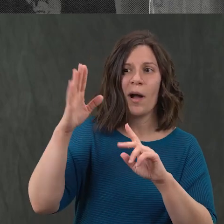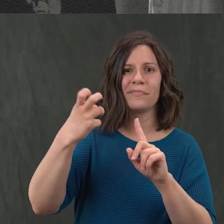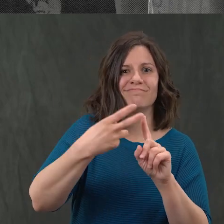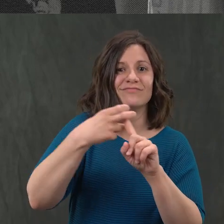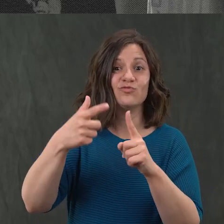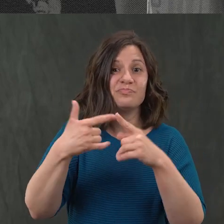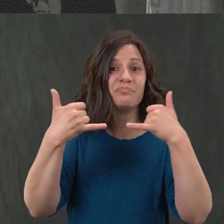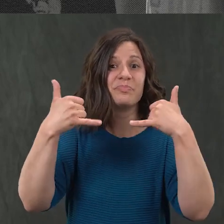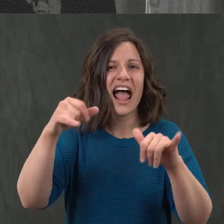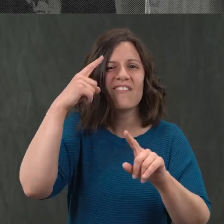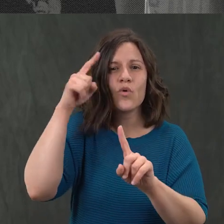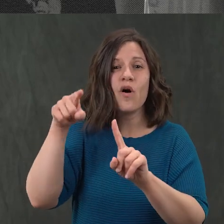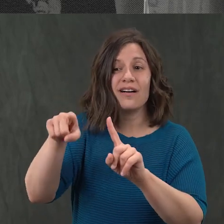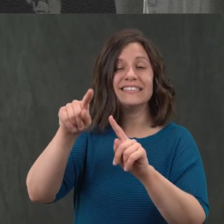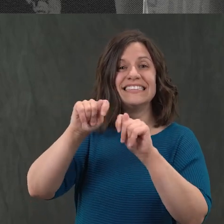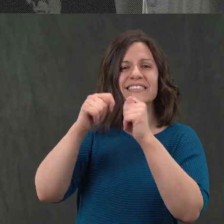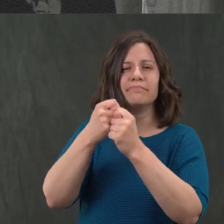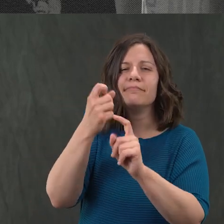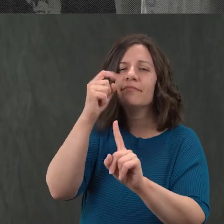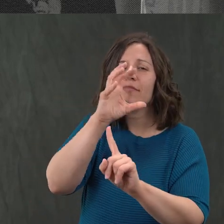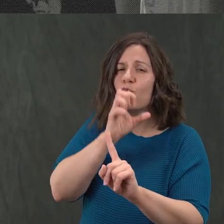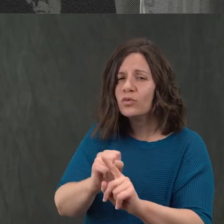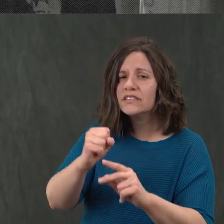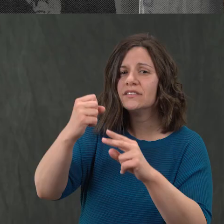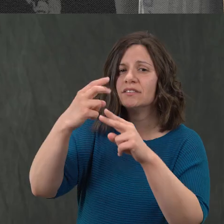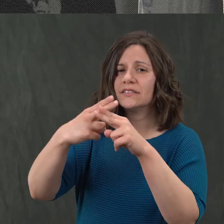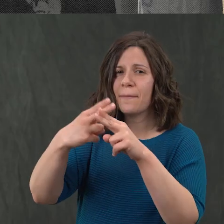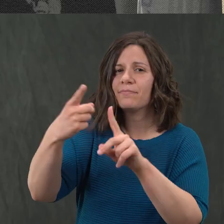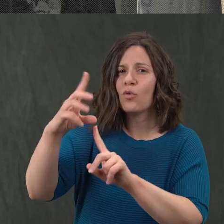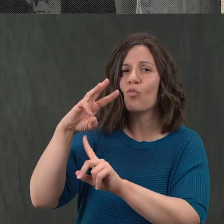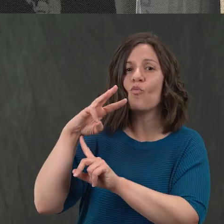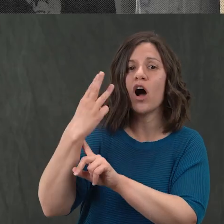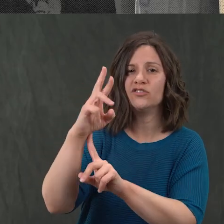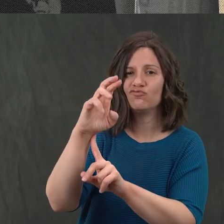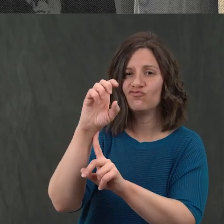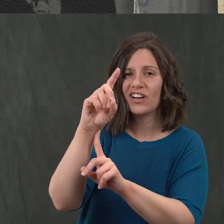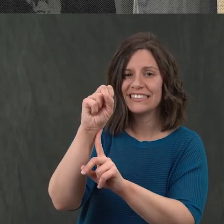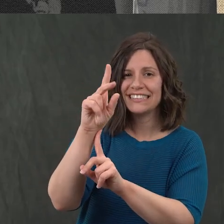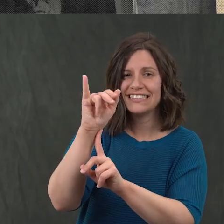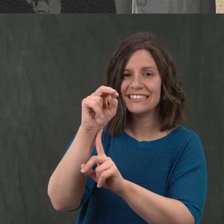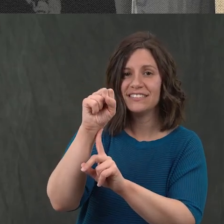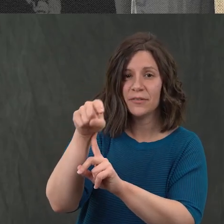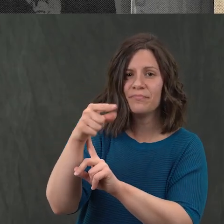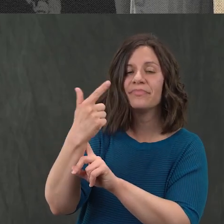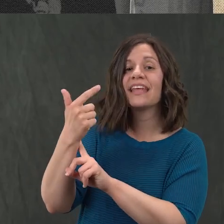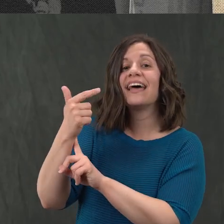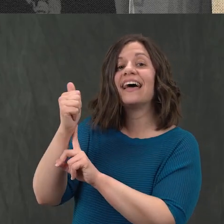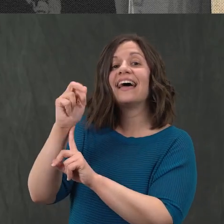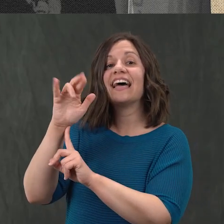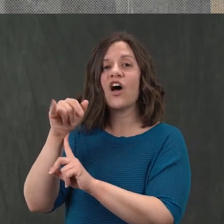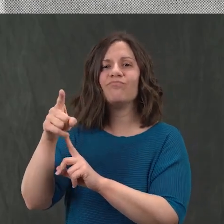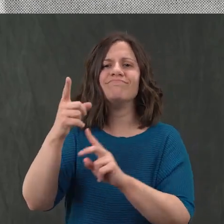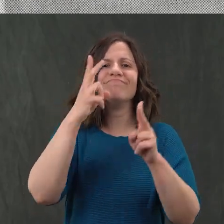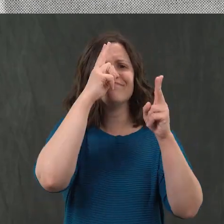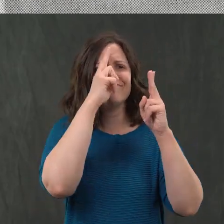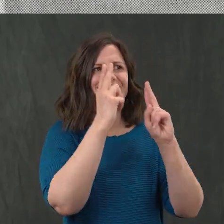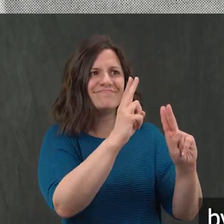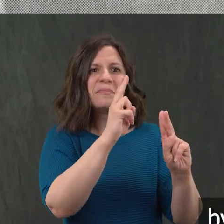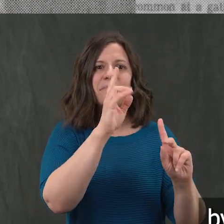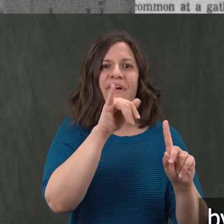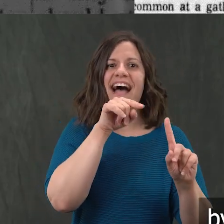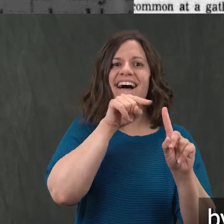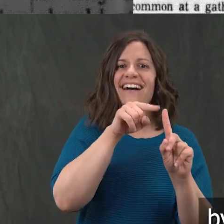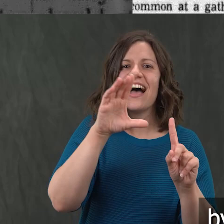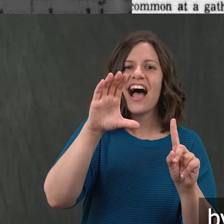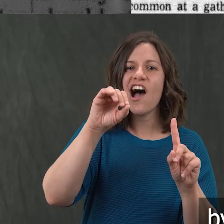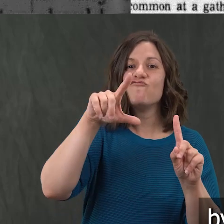he'd be recruited to play for the then Washington Redskins. Photo of Gary. News articles. Gary has been honored